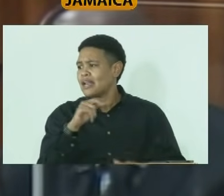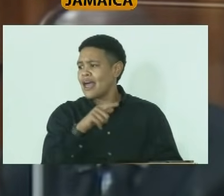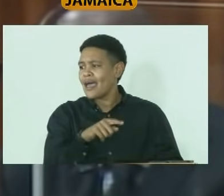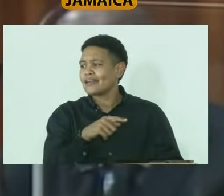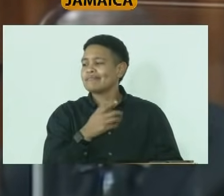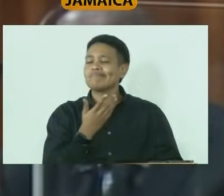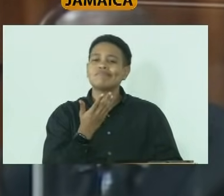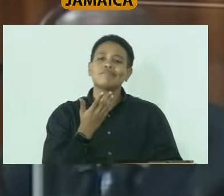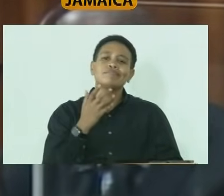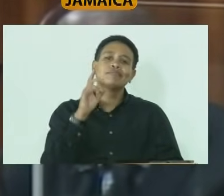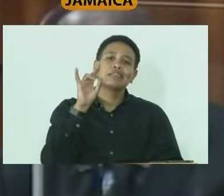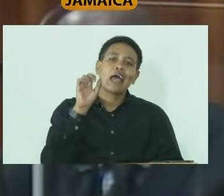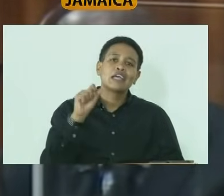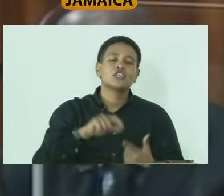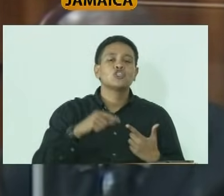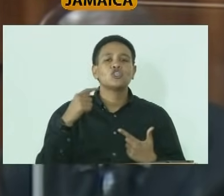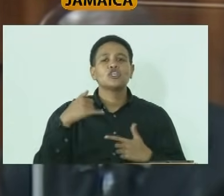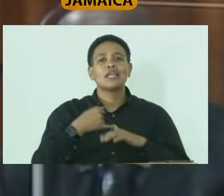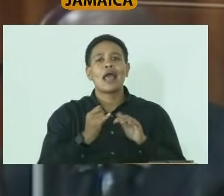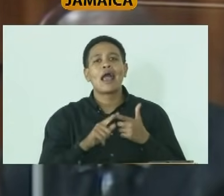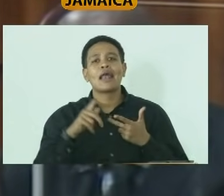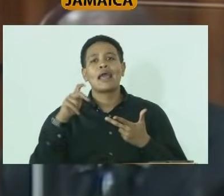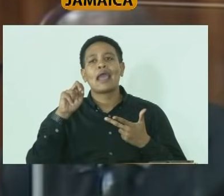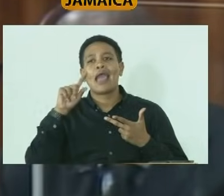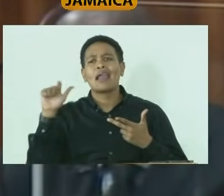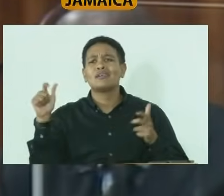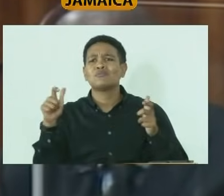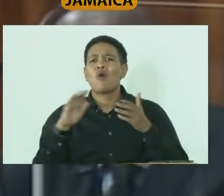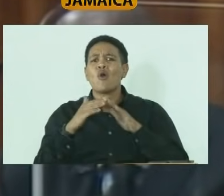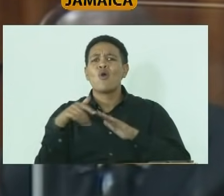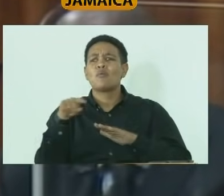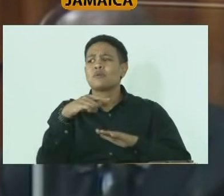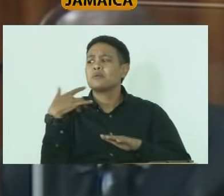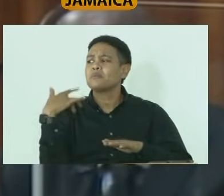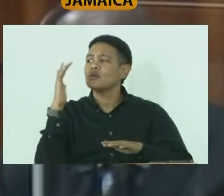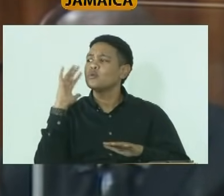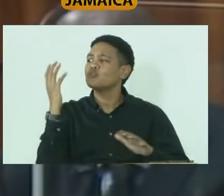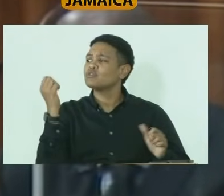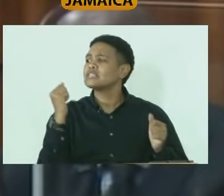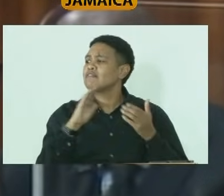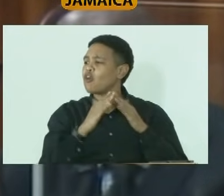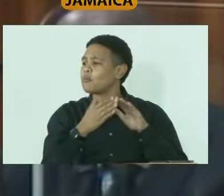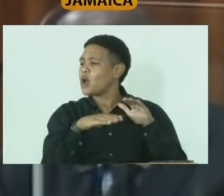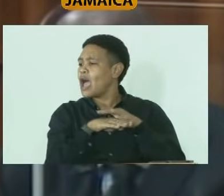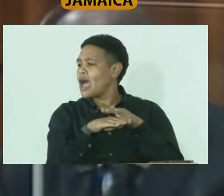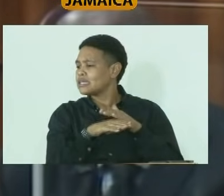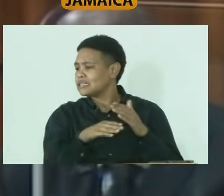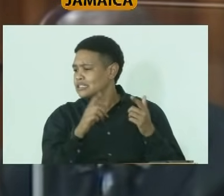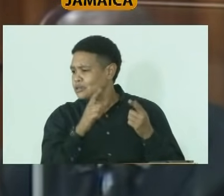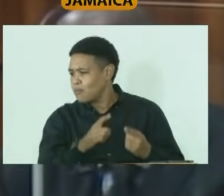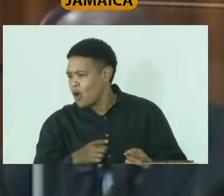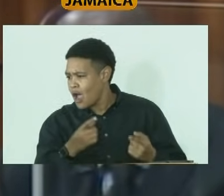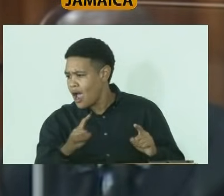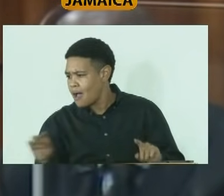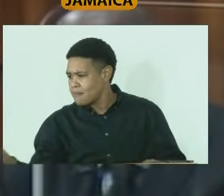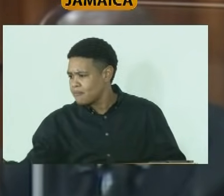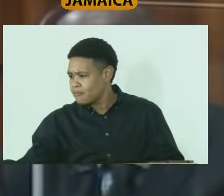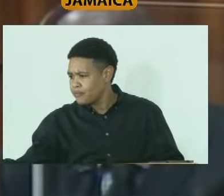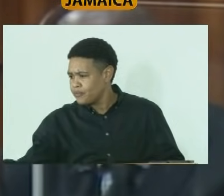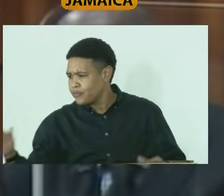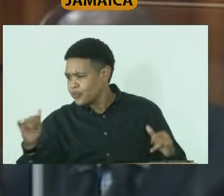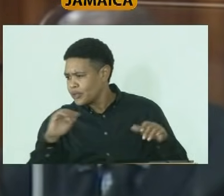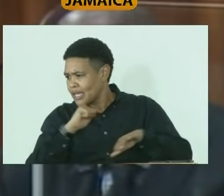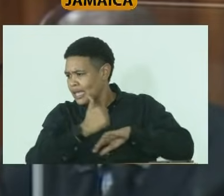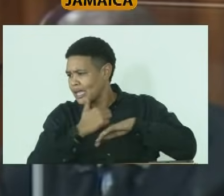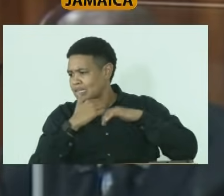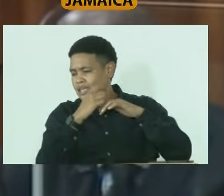Dias, Green Island, and Kendall are all slated to receive community access points, which are established